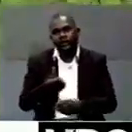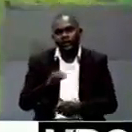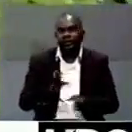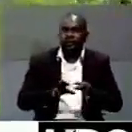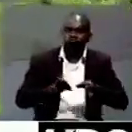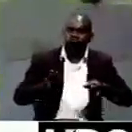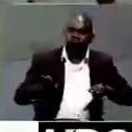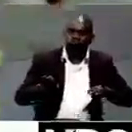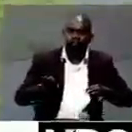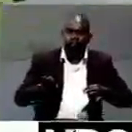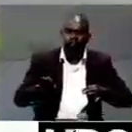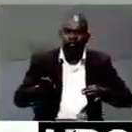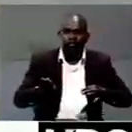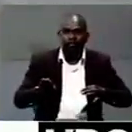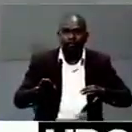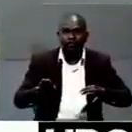away.